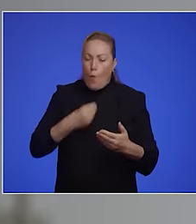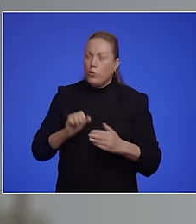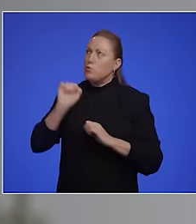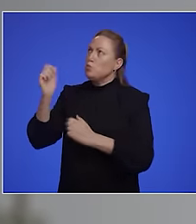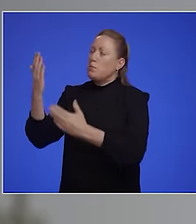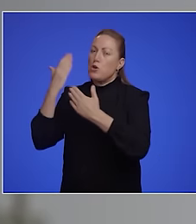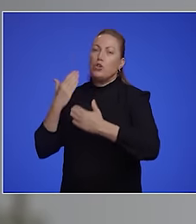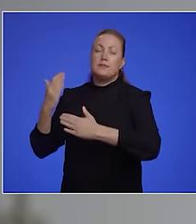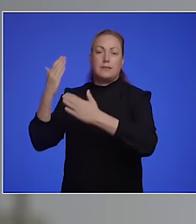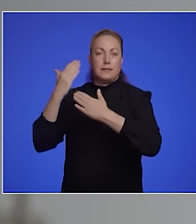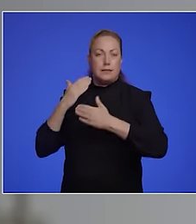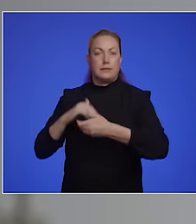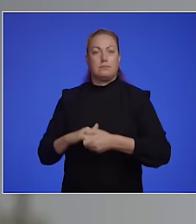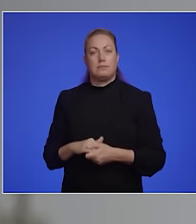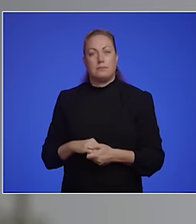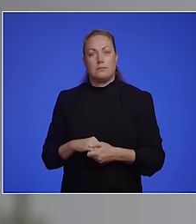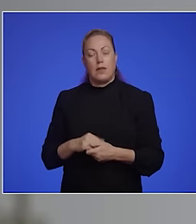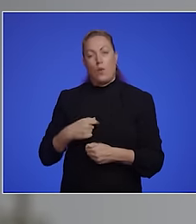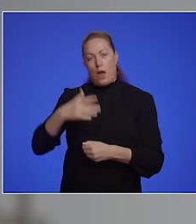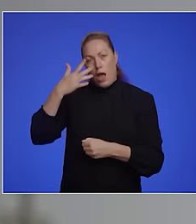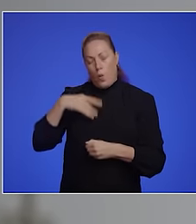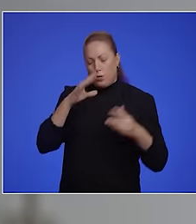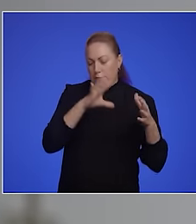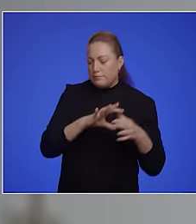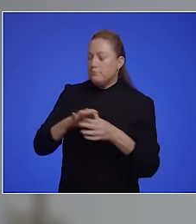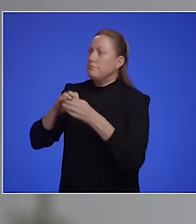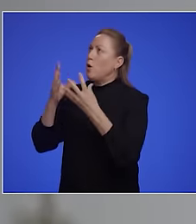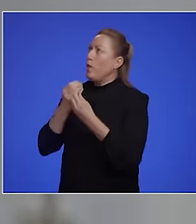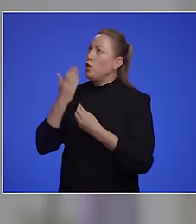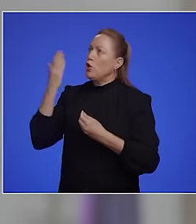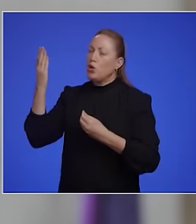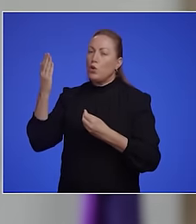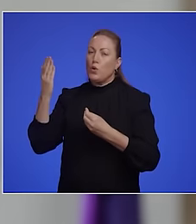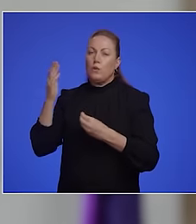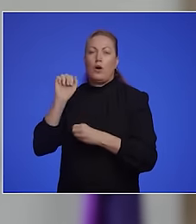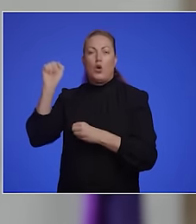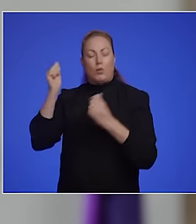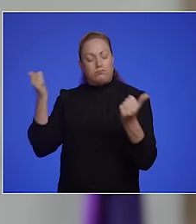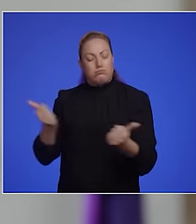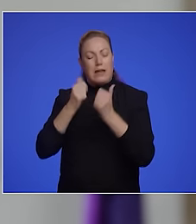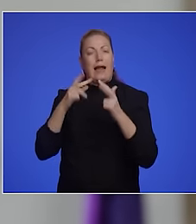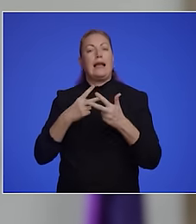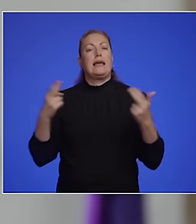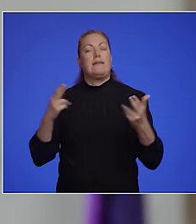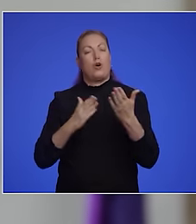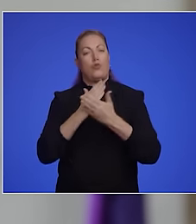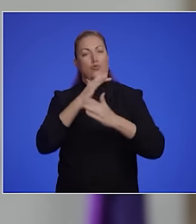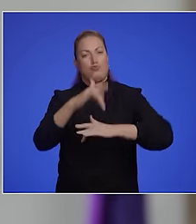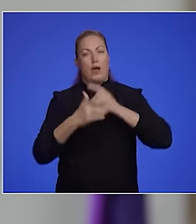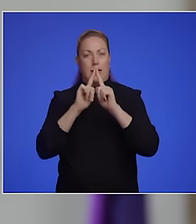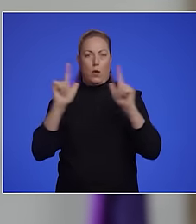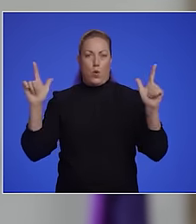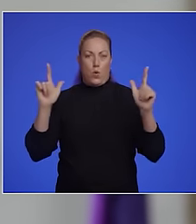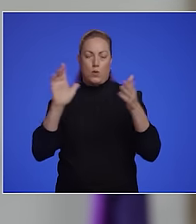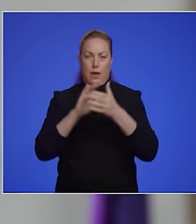pray Grant that what at your prompting they desire They may receive By your generous gift Through Christ our Lord Amen